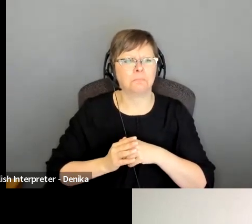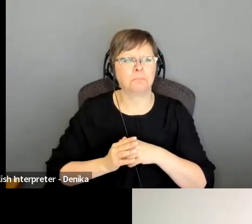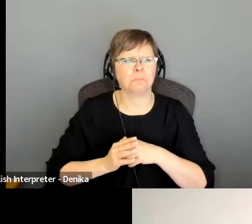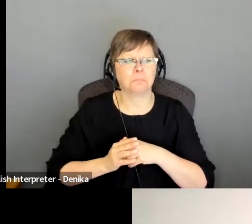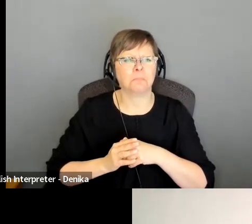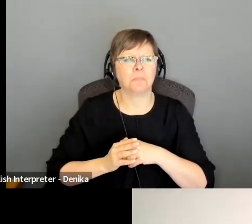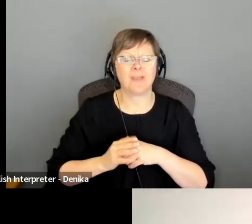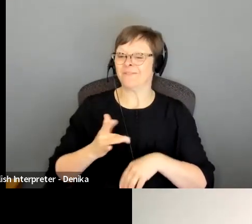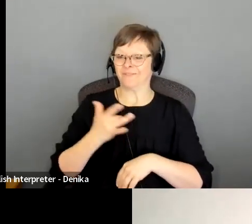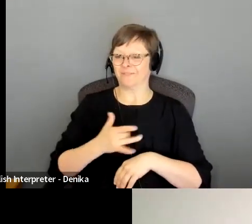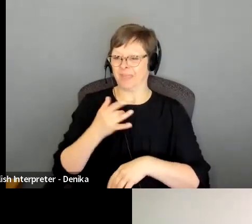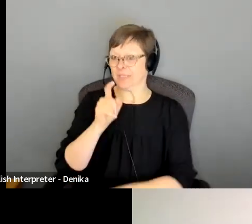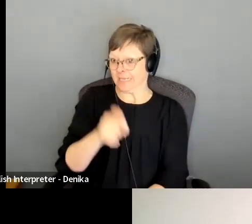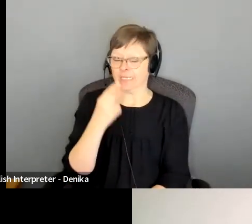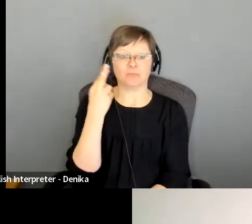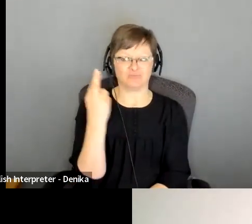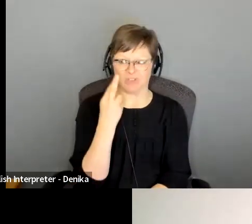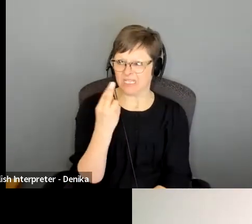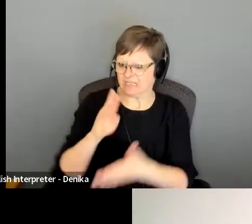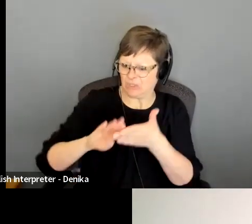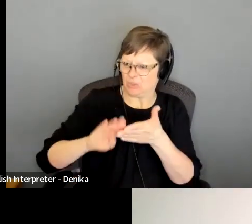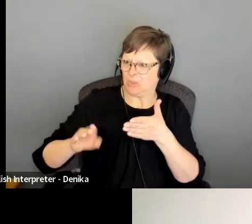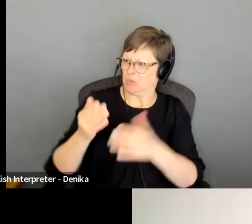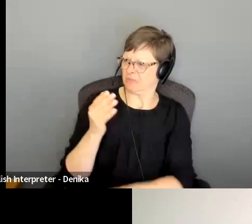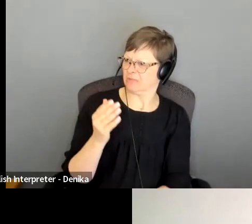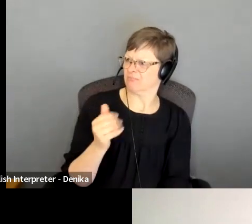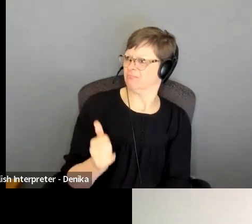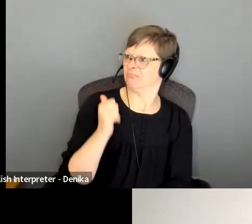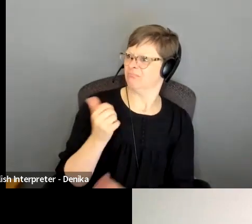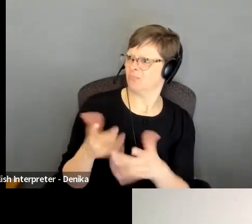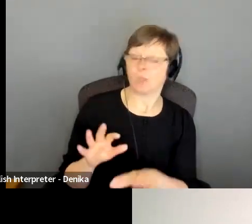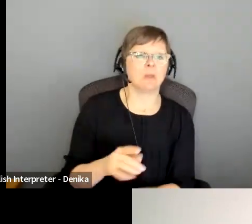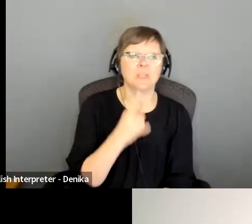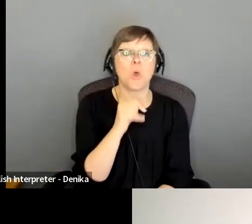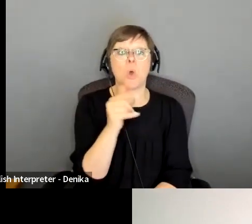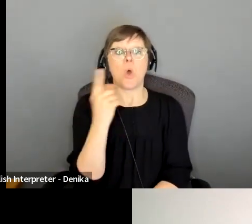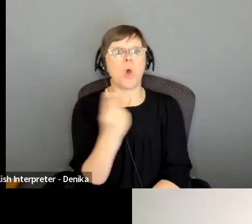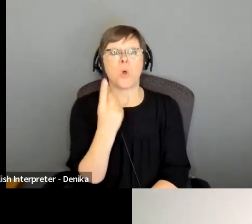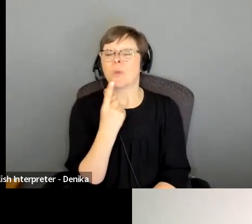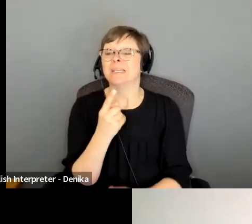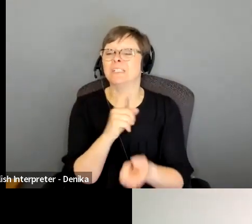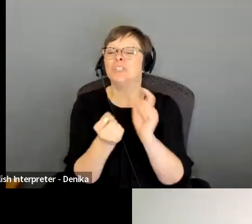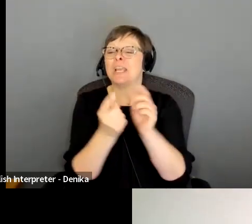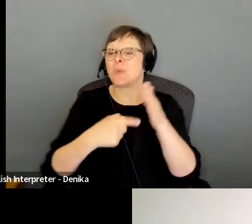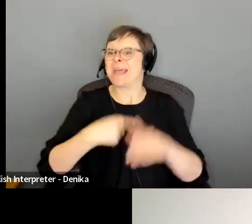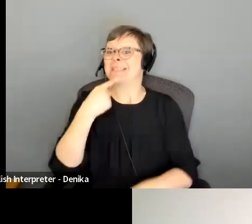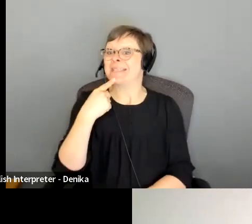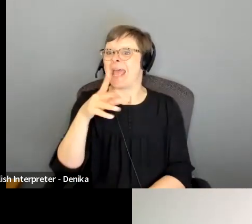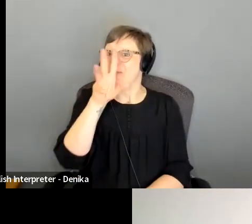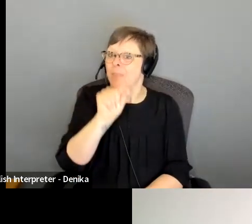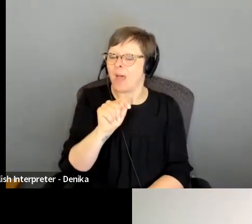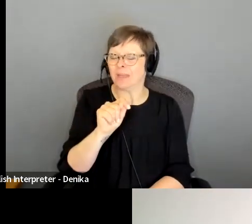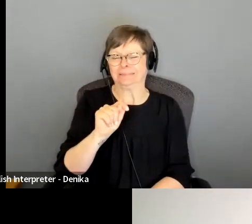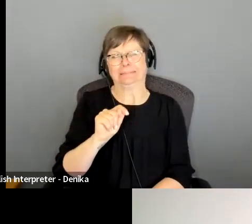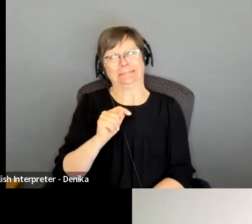Yeah, feel like you need a reason or an excuse to refuse. Doesn't always change what I say, but I second guess the decision.